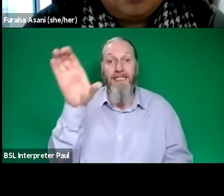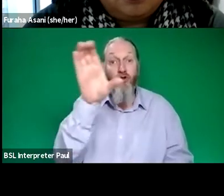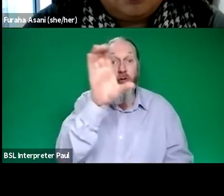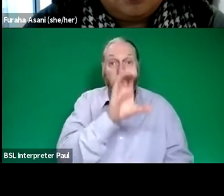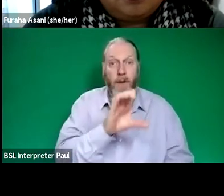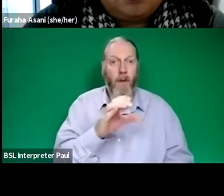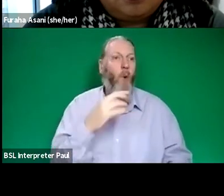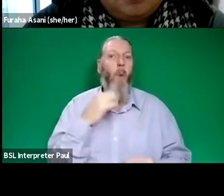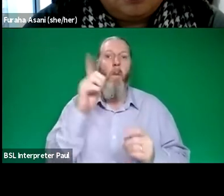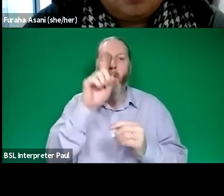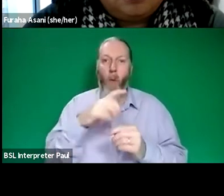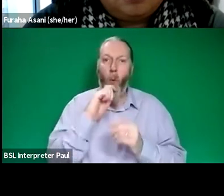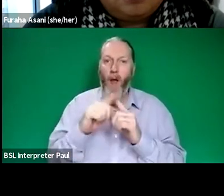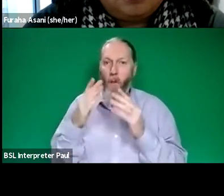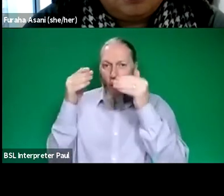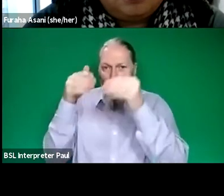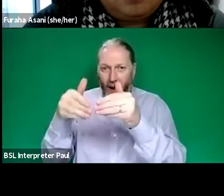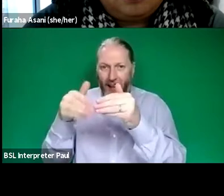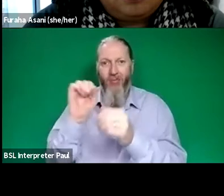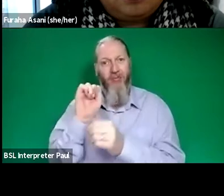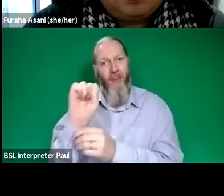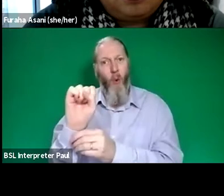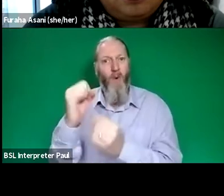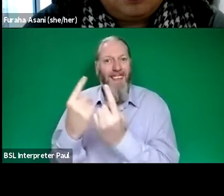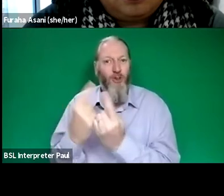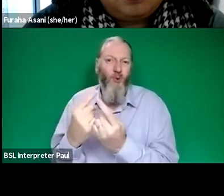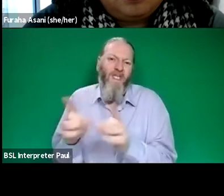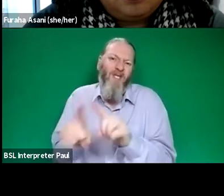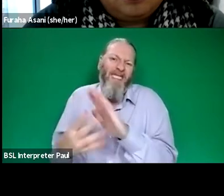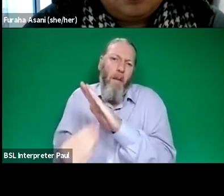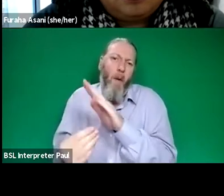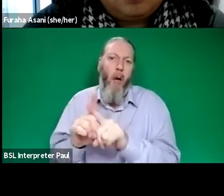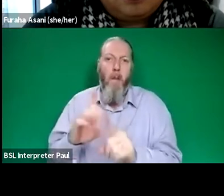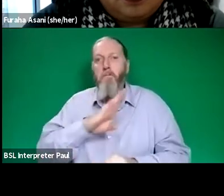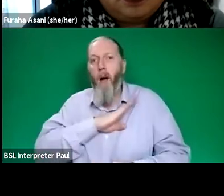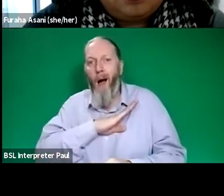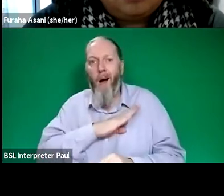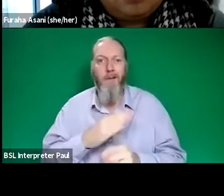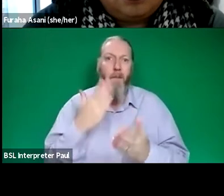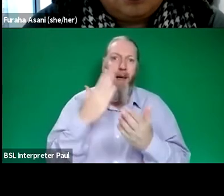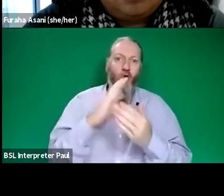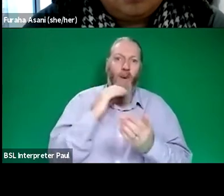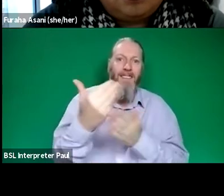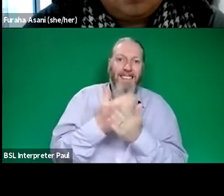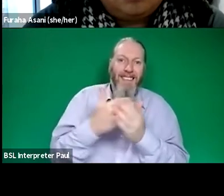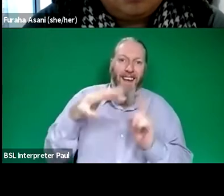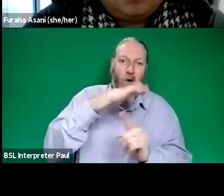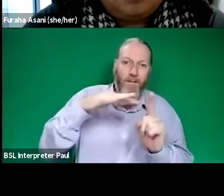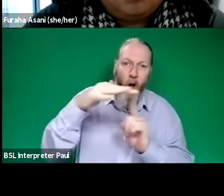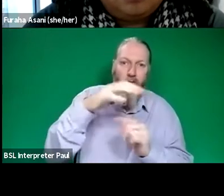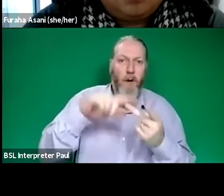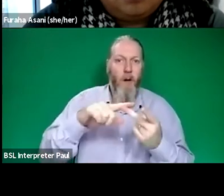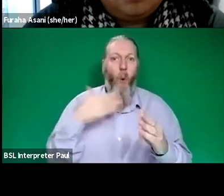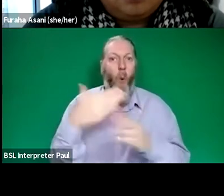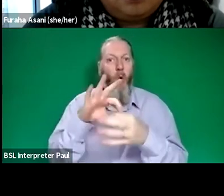that are unsafe and we need to make them safer. Right the way up to settling the status of refugees in Britain and to